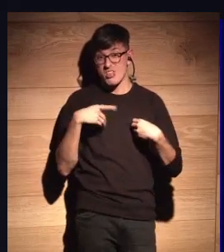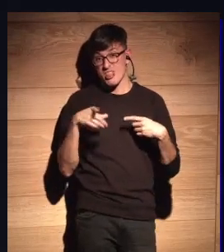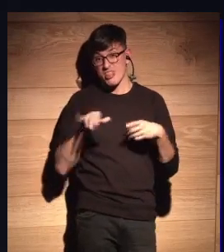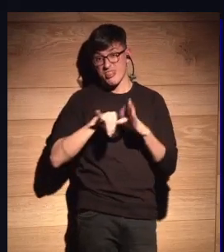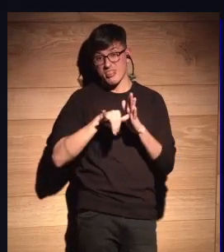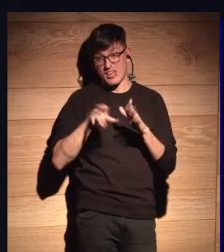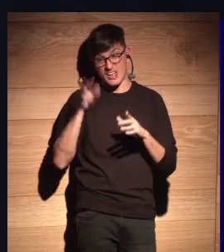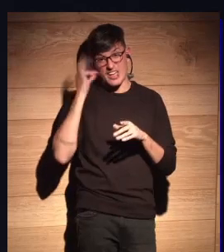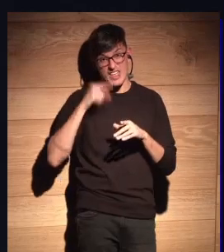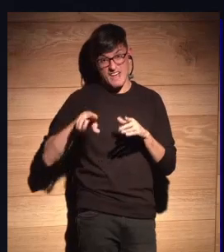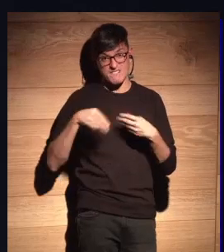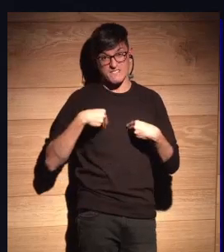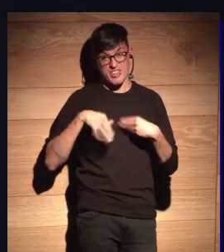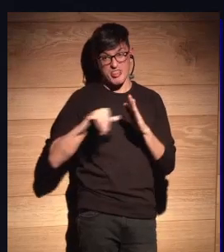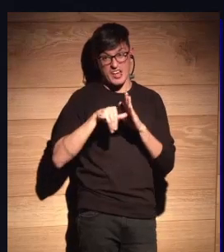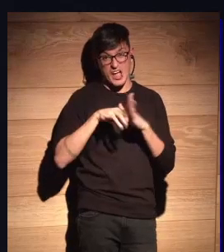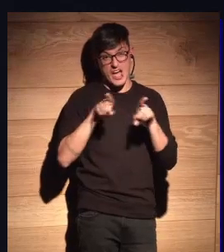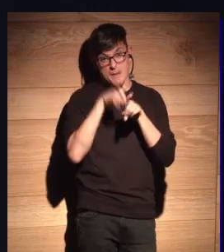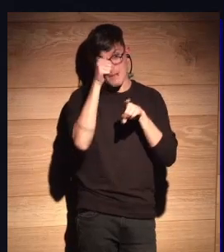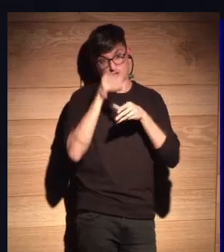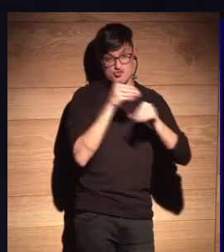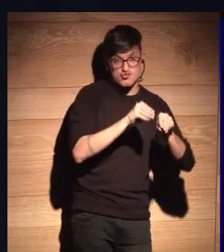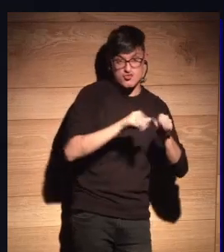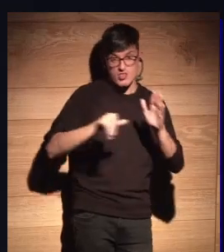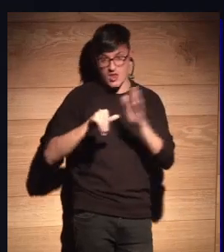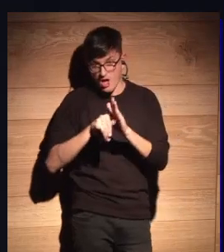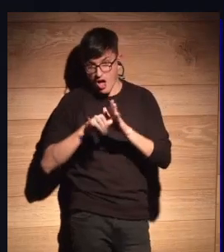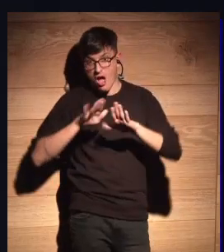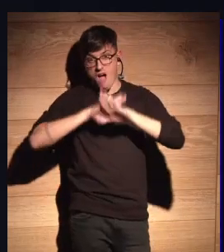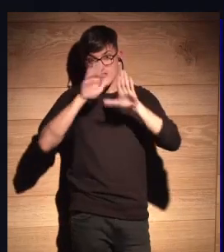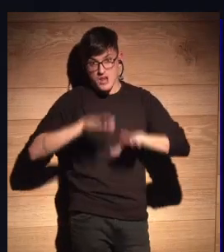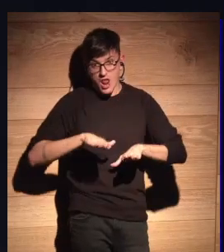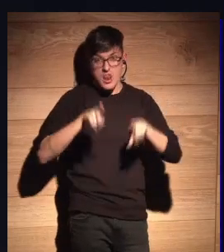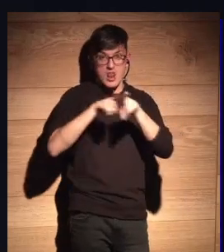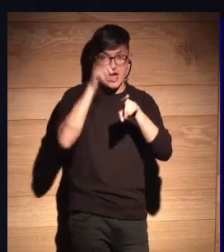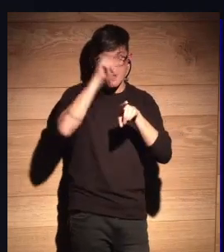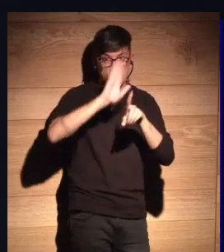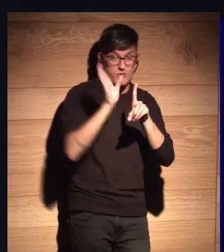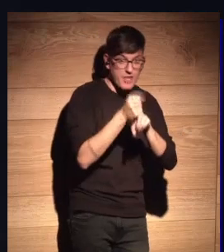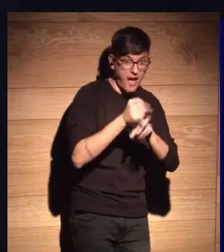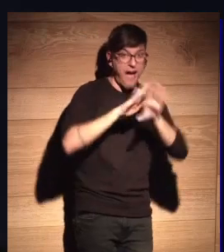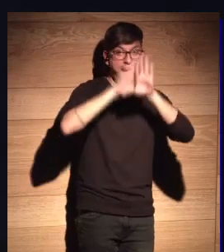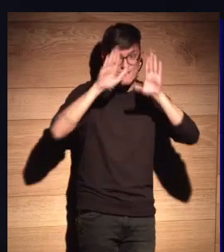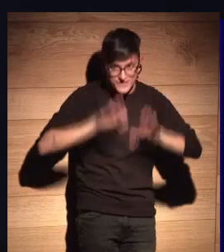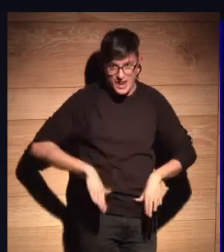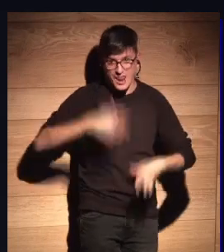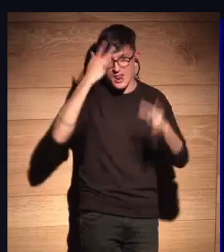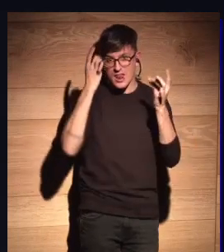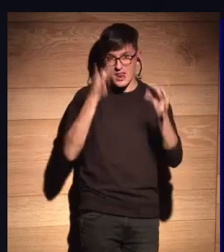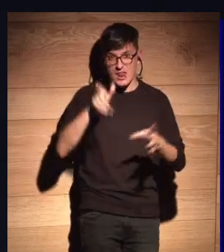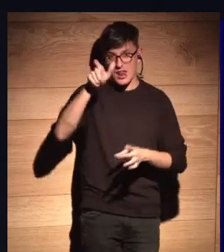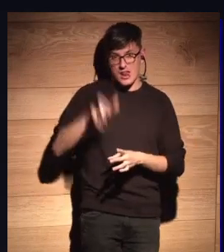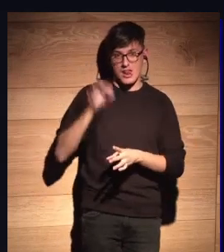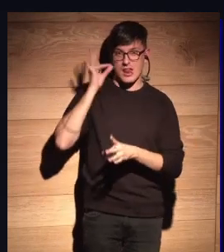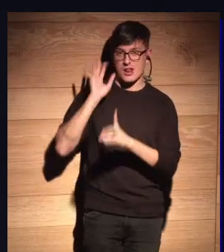found the brother, then we found her. And so she made a journey from inside